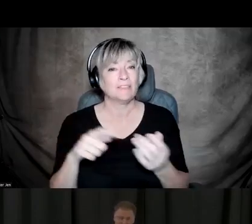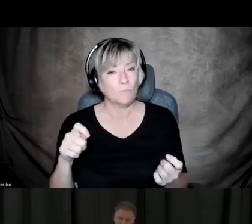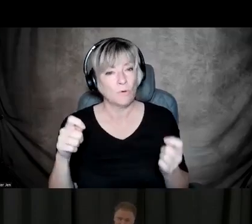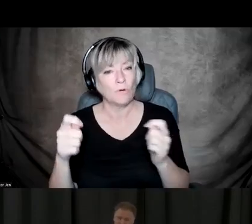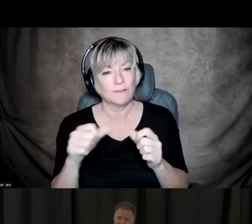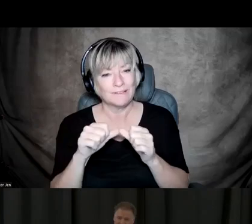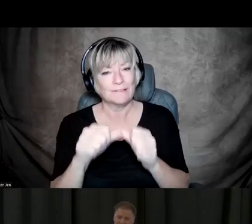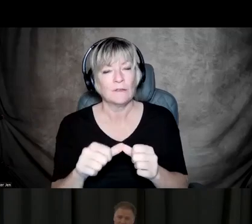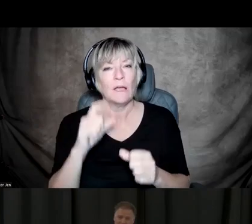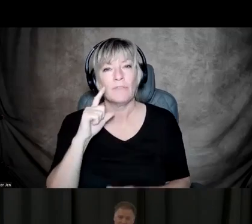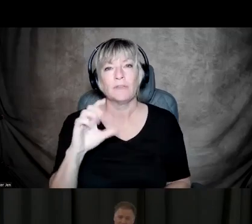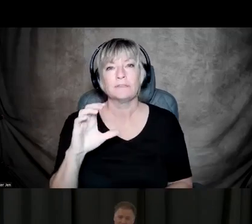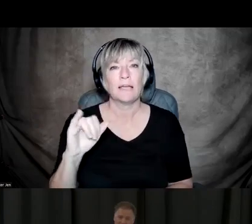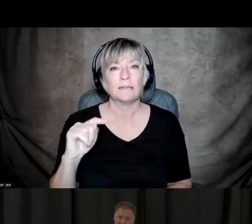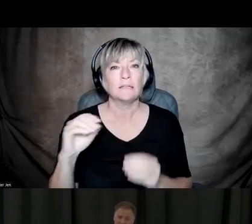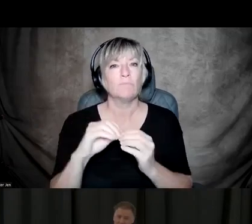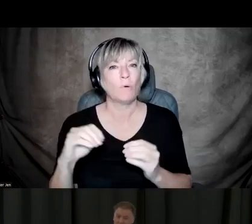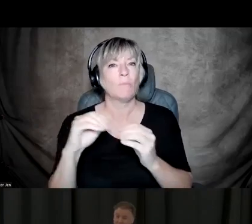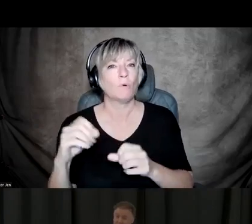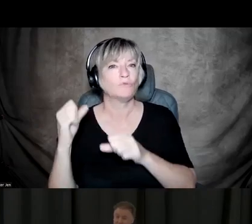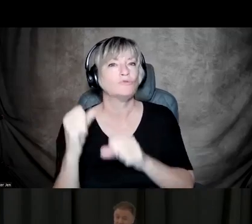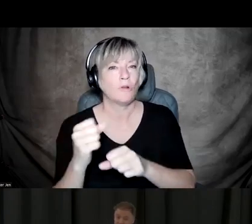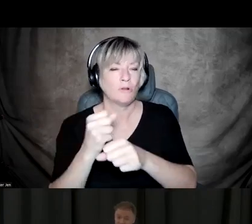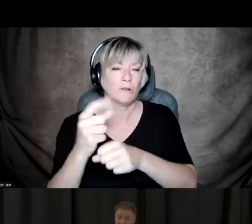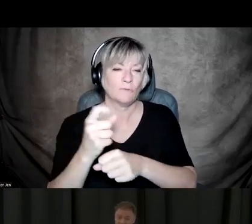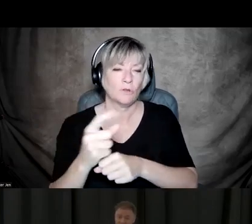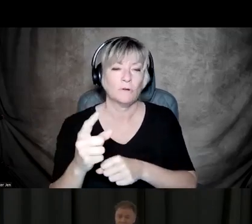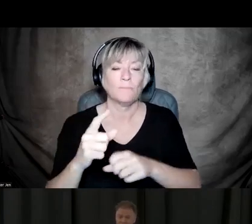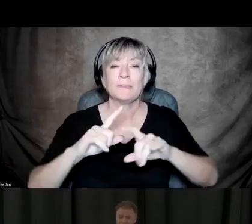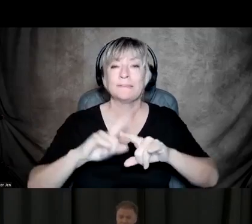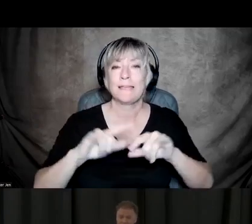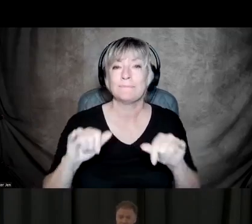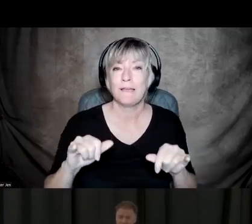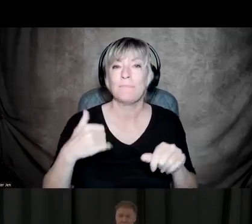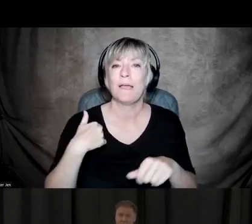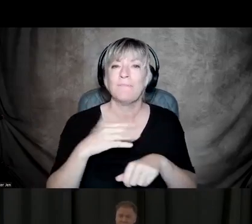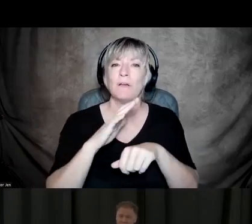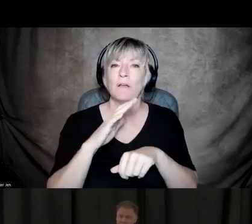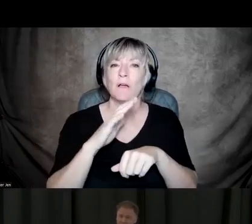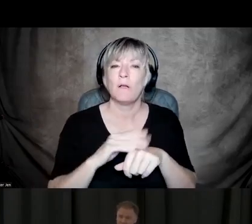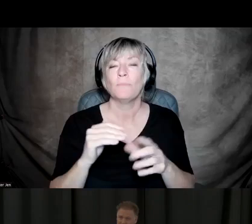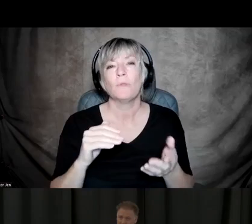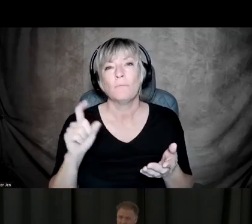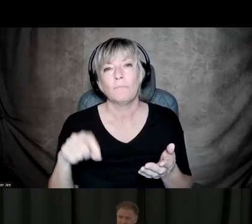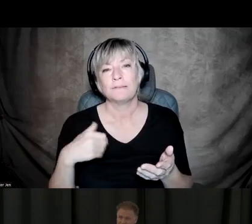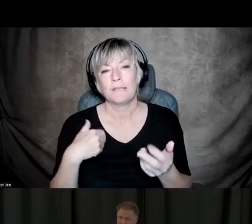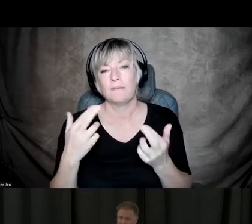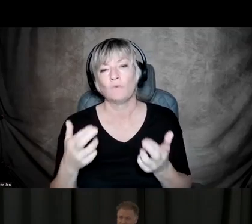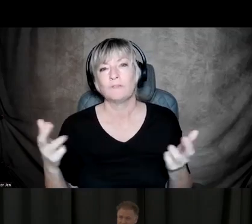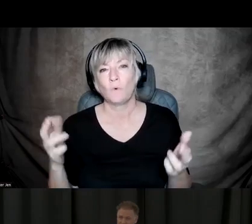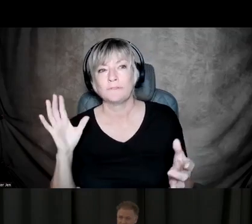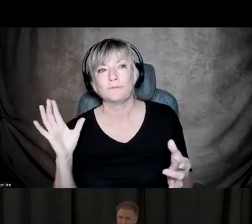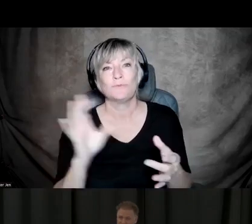think CIT is getting stronger each and every year. And at the same time, there is this call to, and we have to have the resources to connect